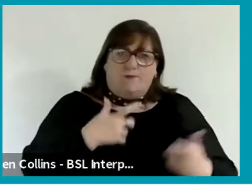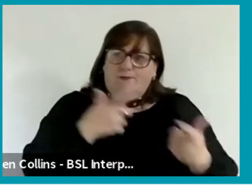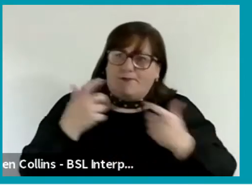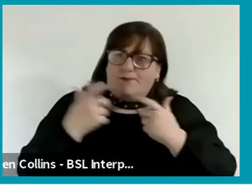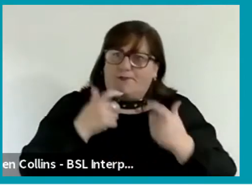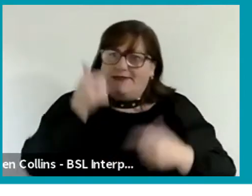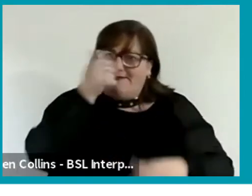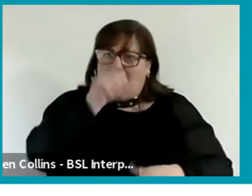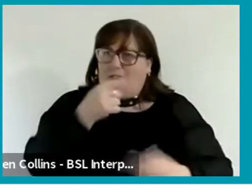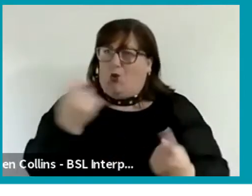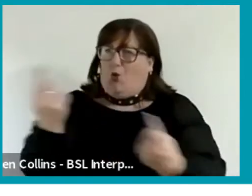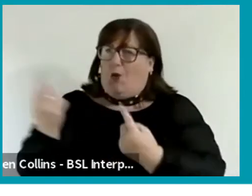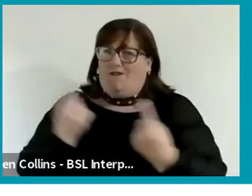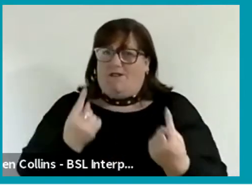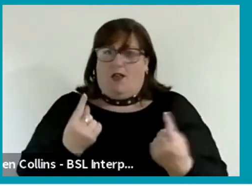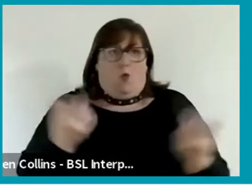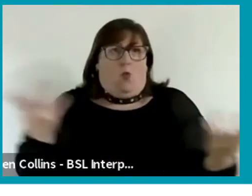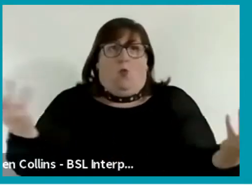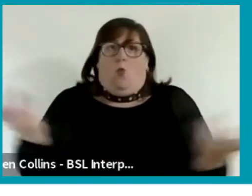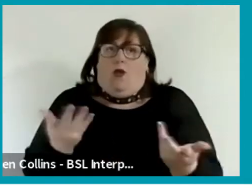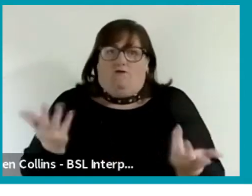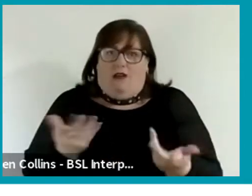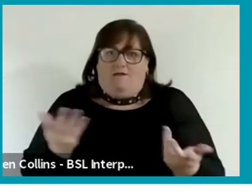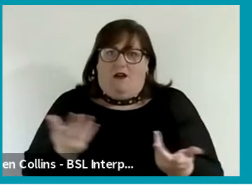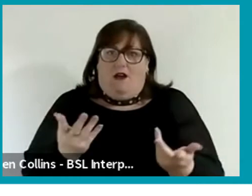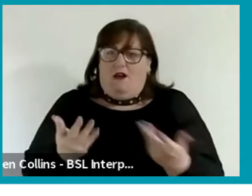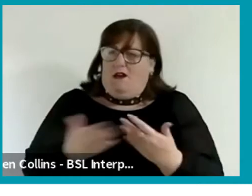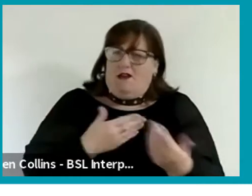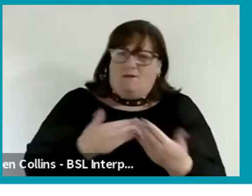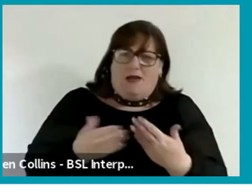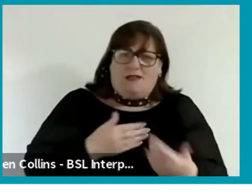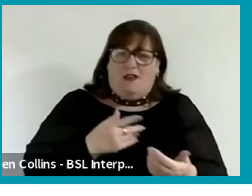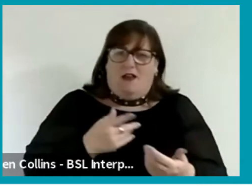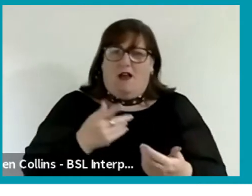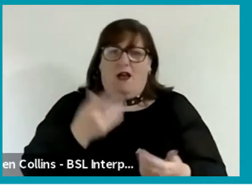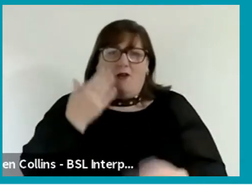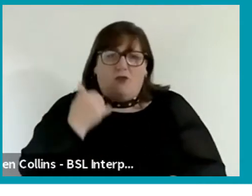are, irrespective of their race, their disability,